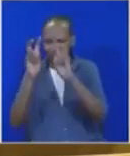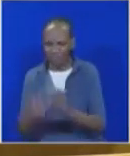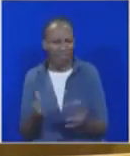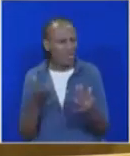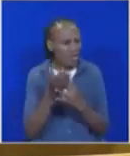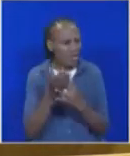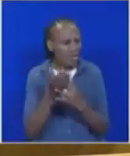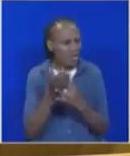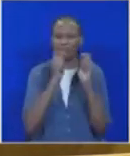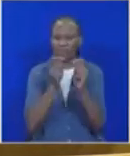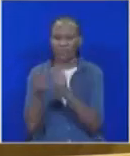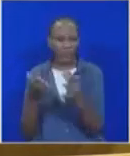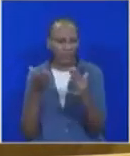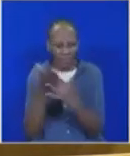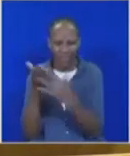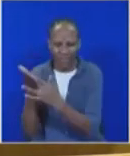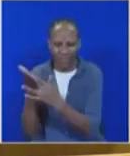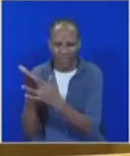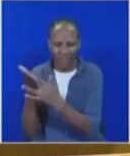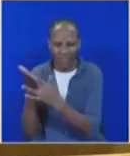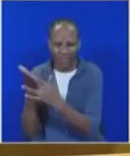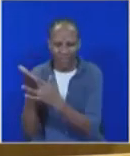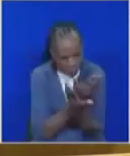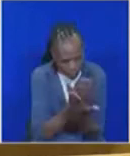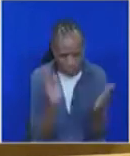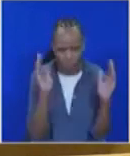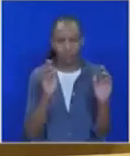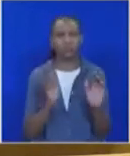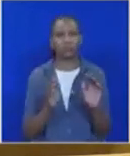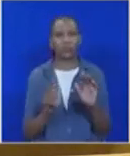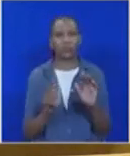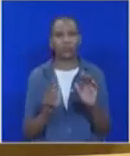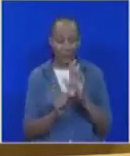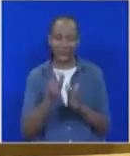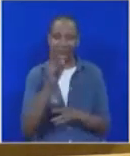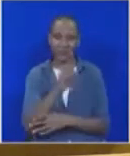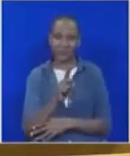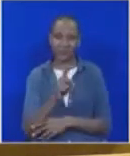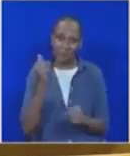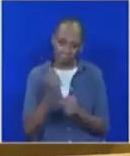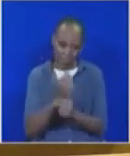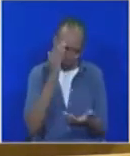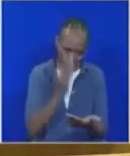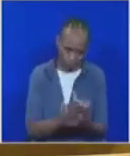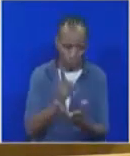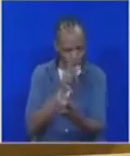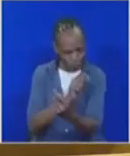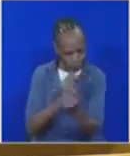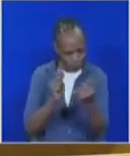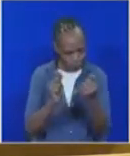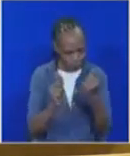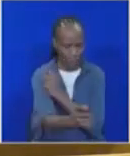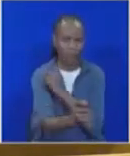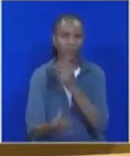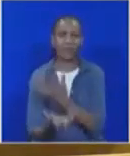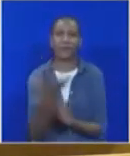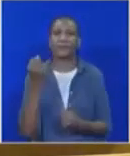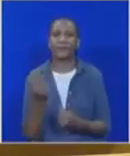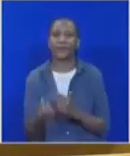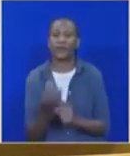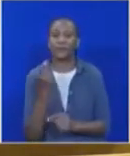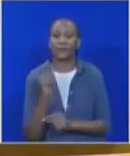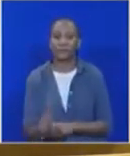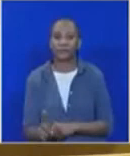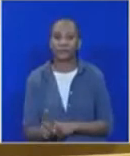to public transport, and so on. But it can be a very important means for ensuring transformative progress. Unfortunately, for